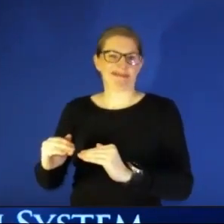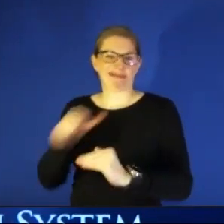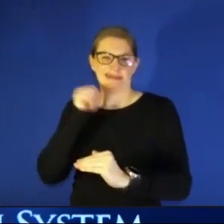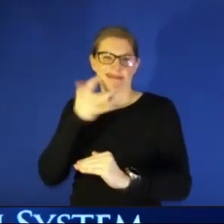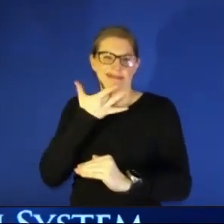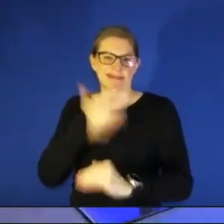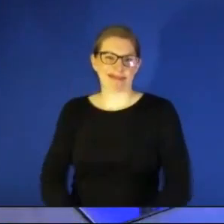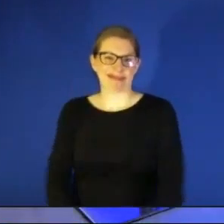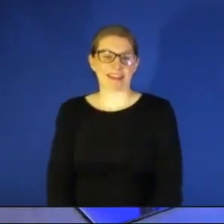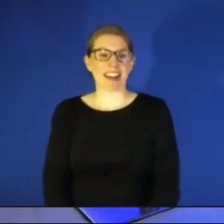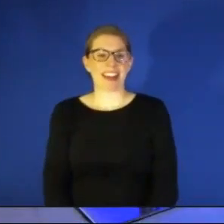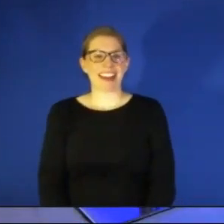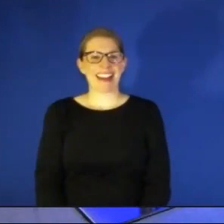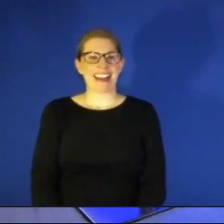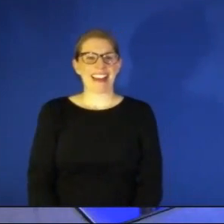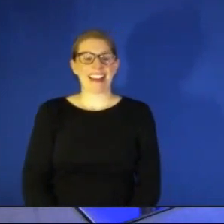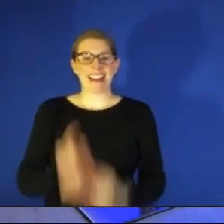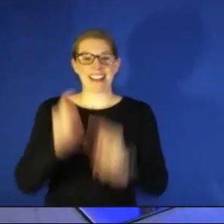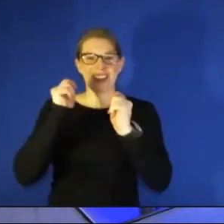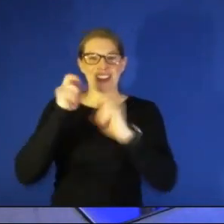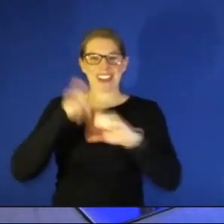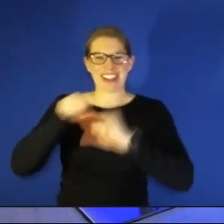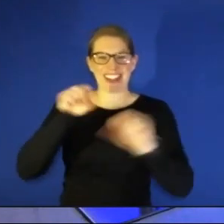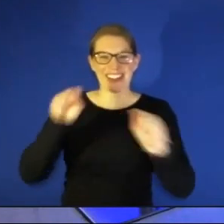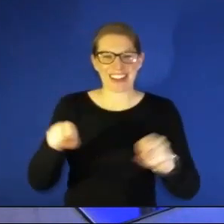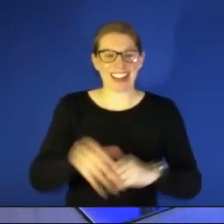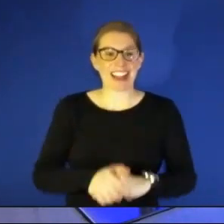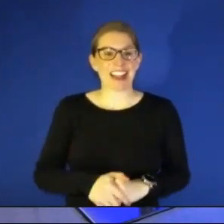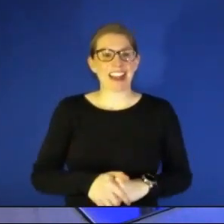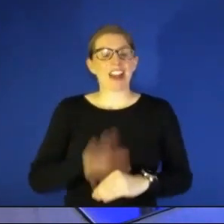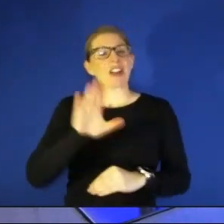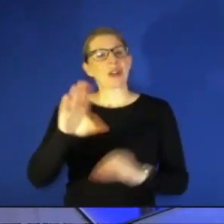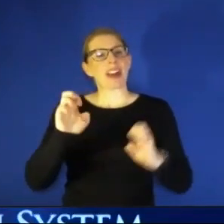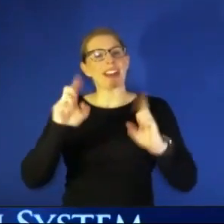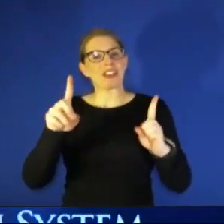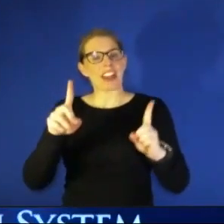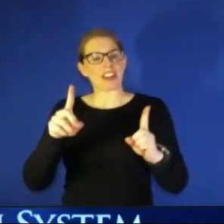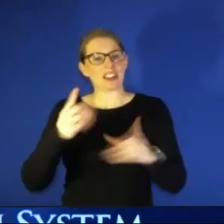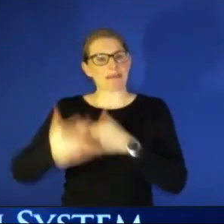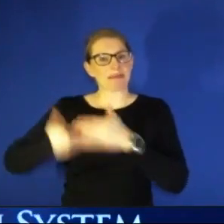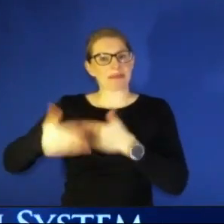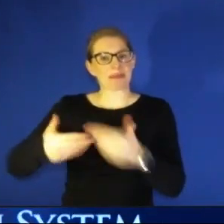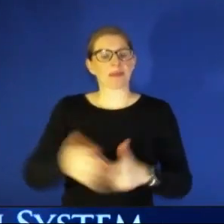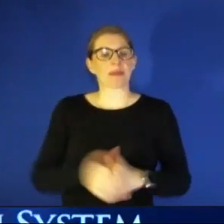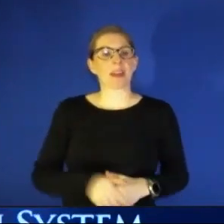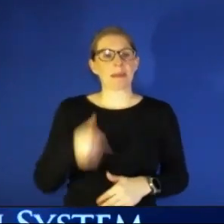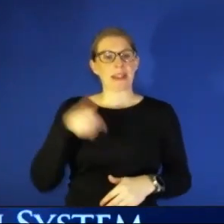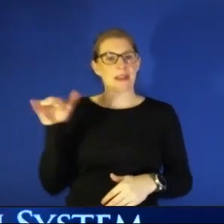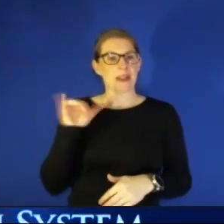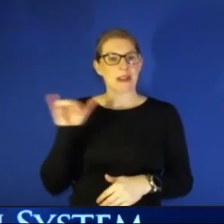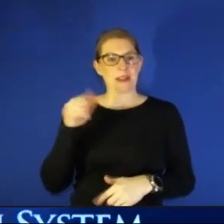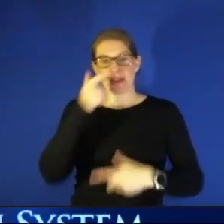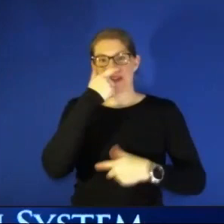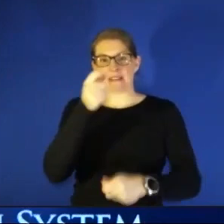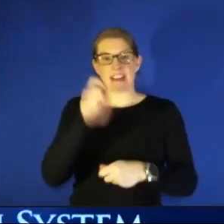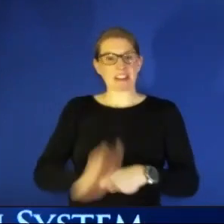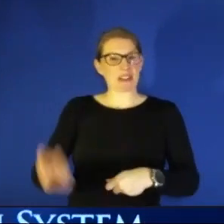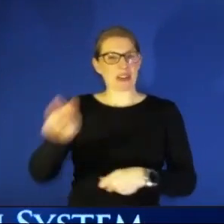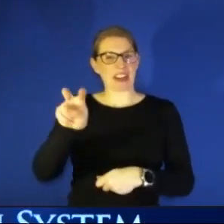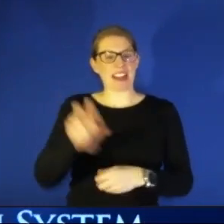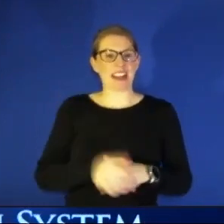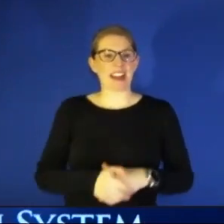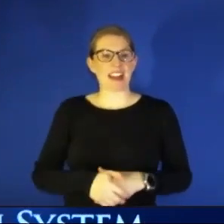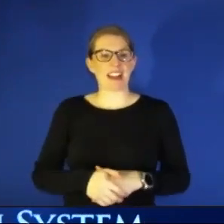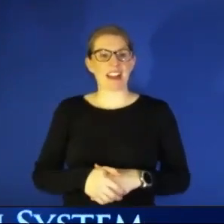time. Okay, we can tutor each other. Okay, so tell me about your education path. Sure. I too have had a really fun journey along the way. I've been at the